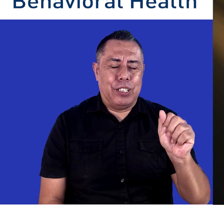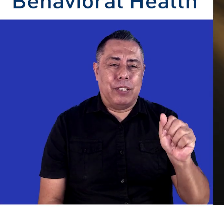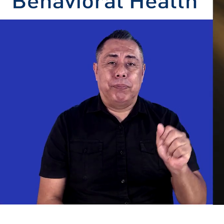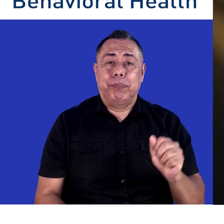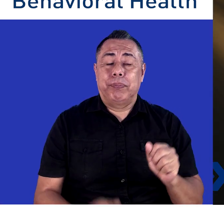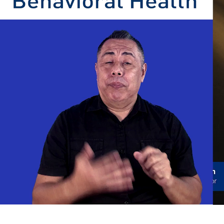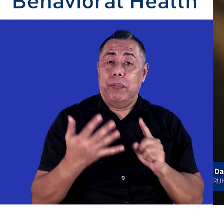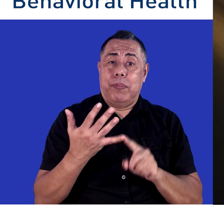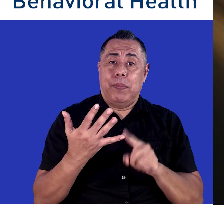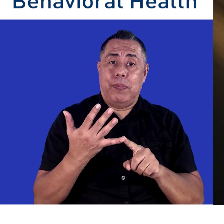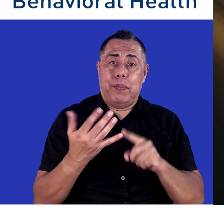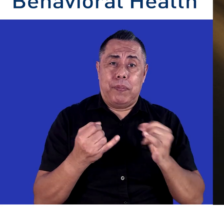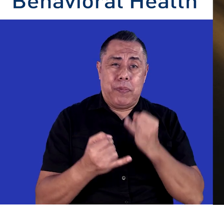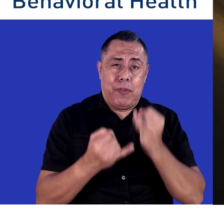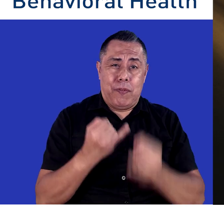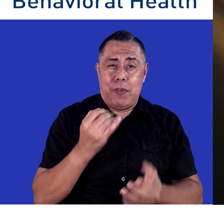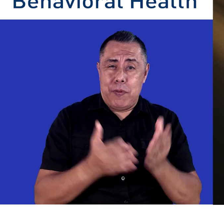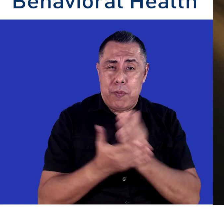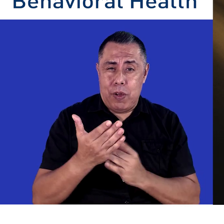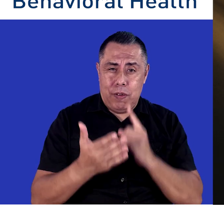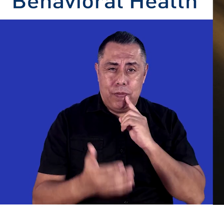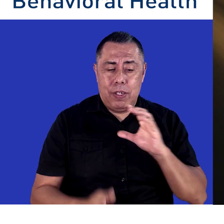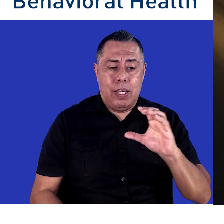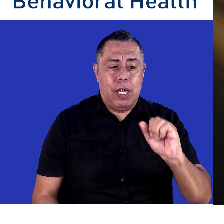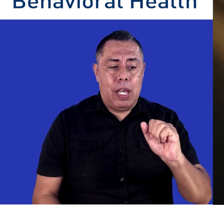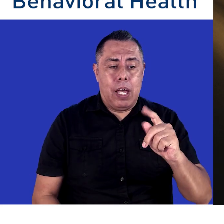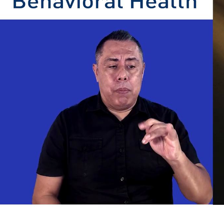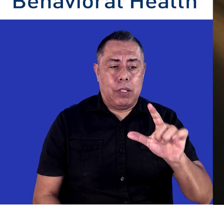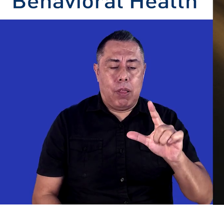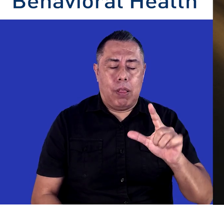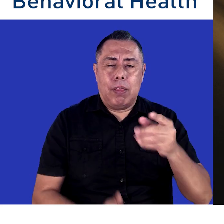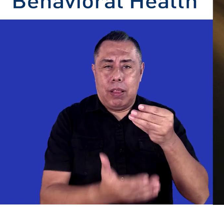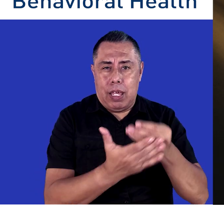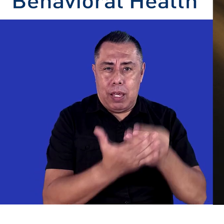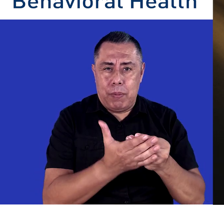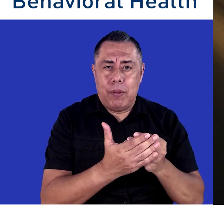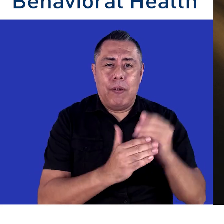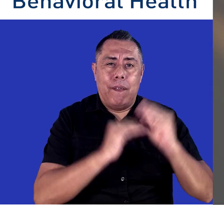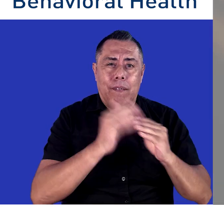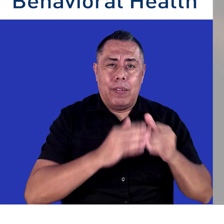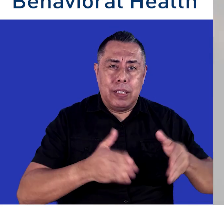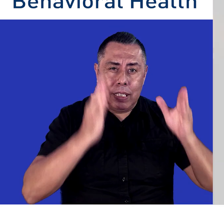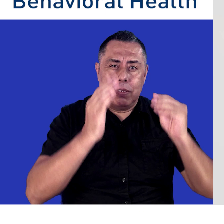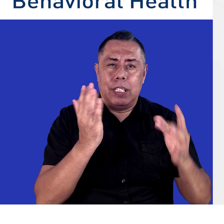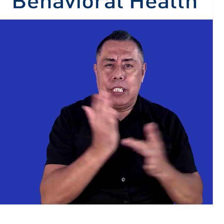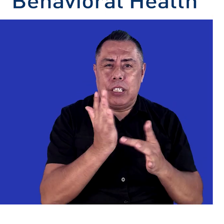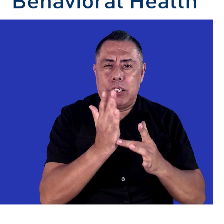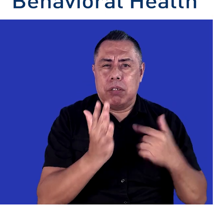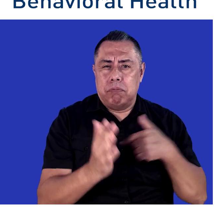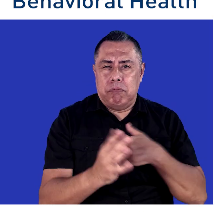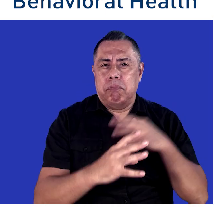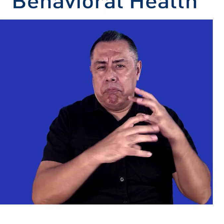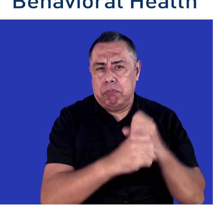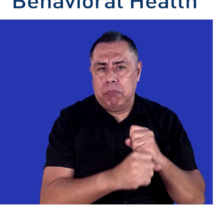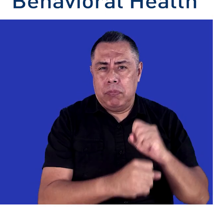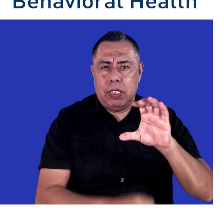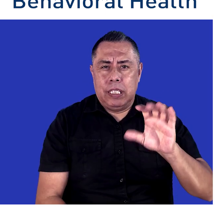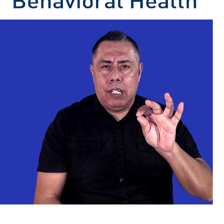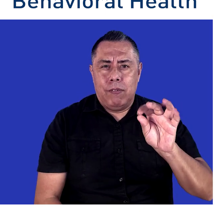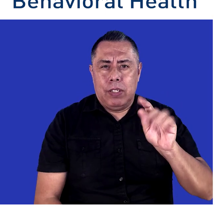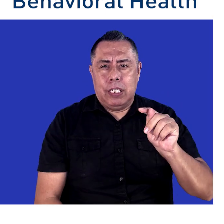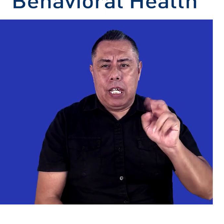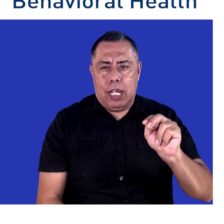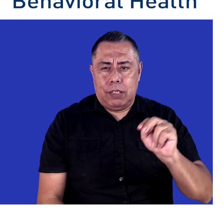Thank you, Nisha. The final component is Capital Facilities and Technology, or CFTN for